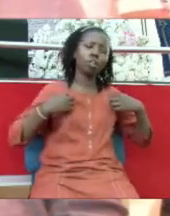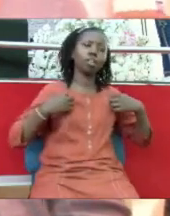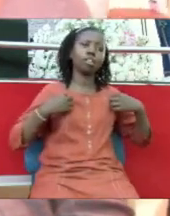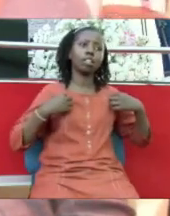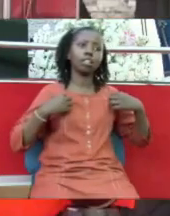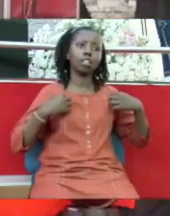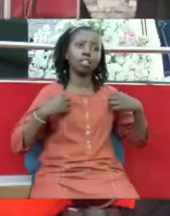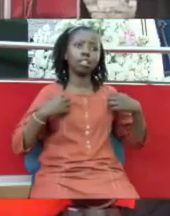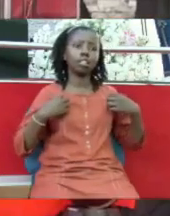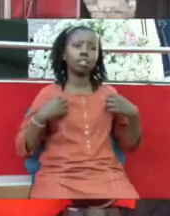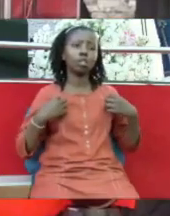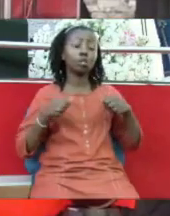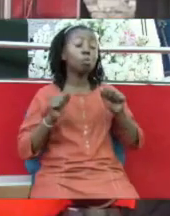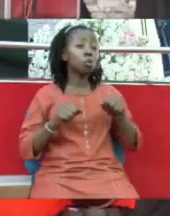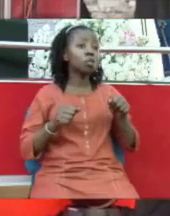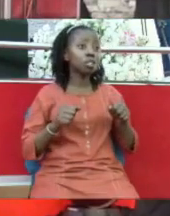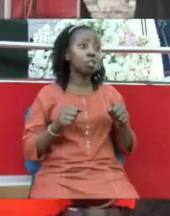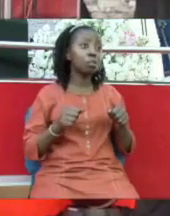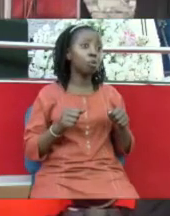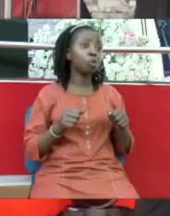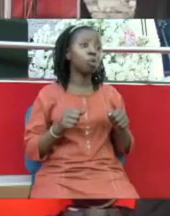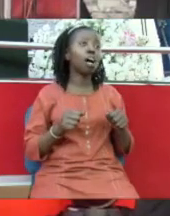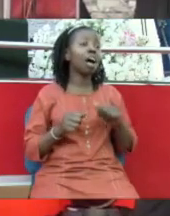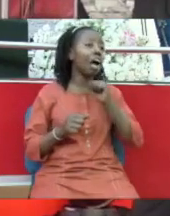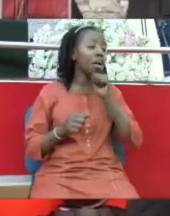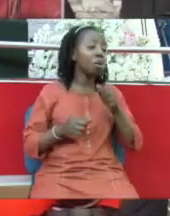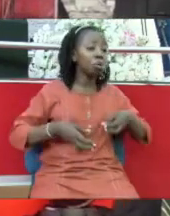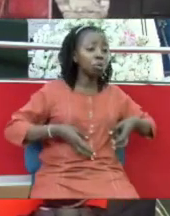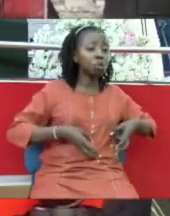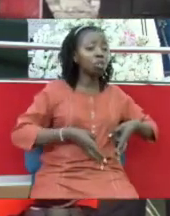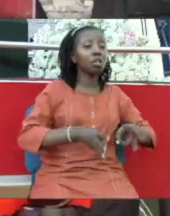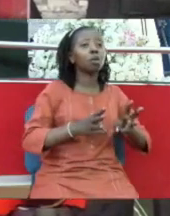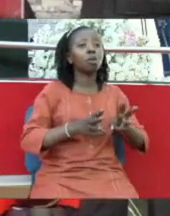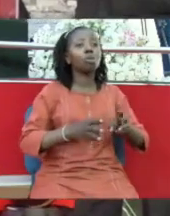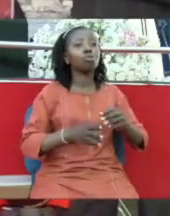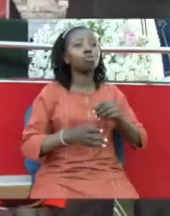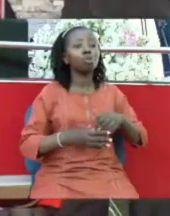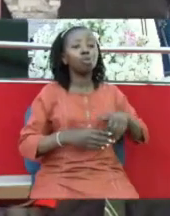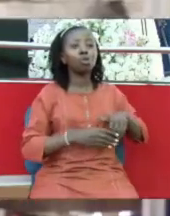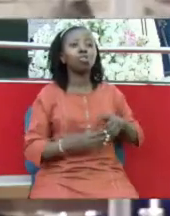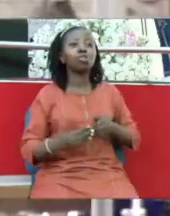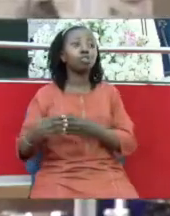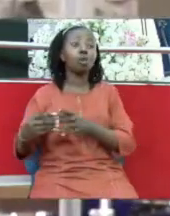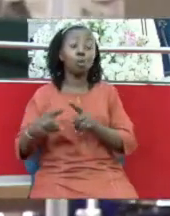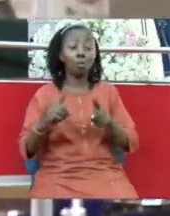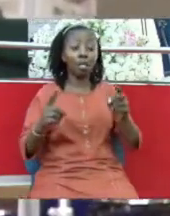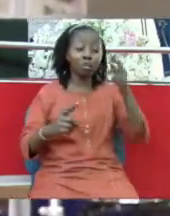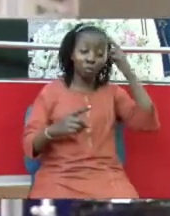You can defy her. But Big Brother will find you wherever you